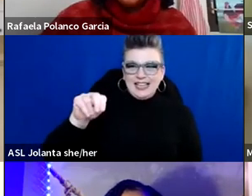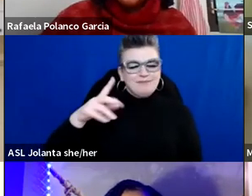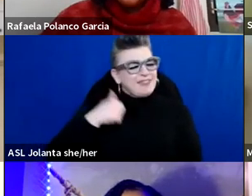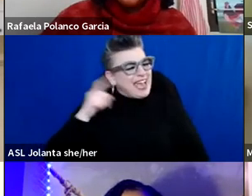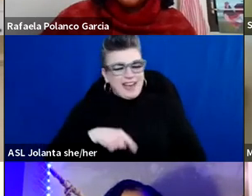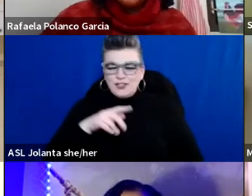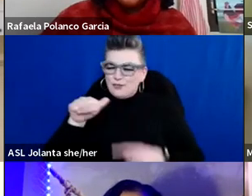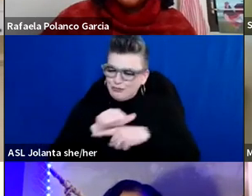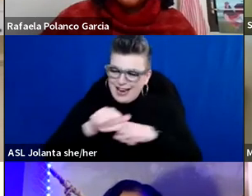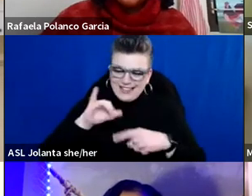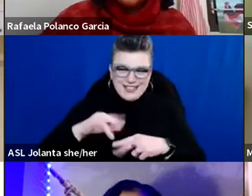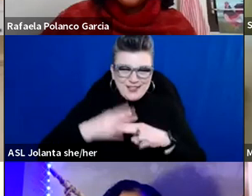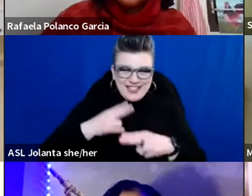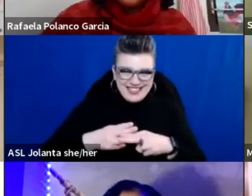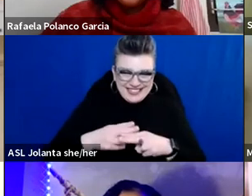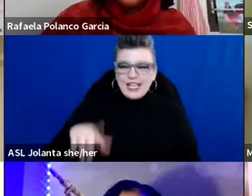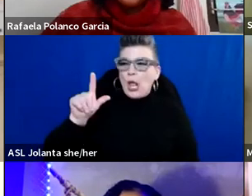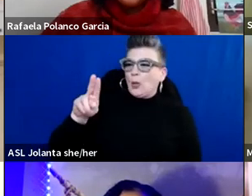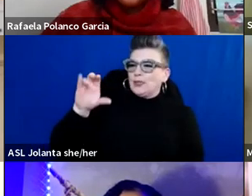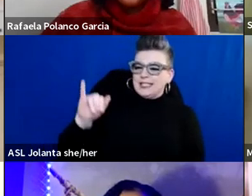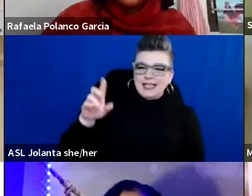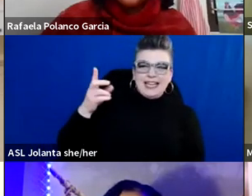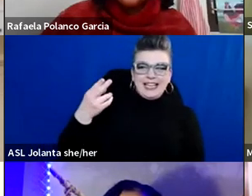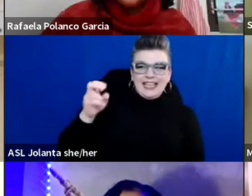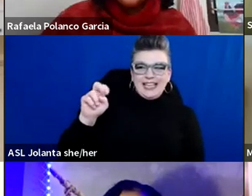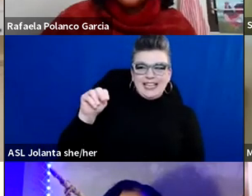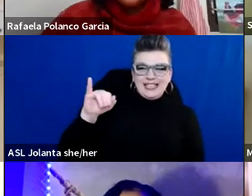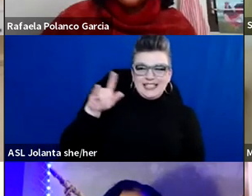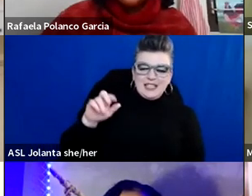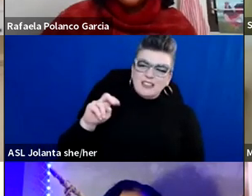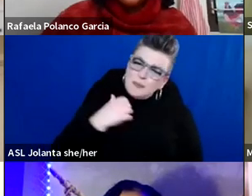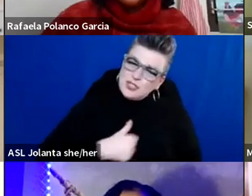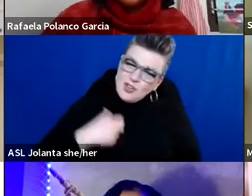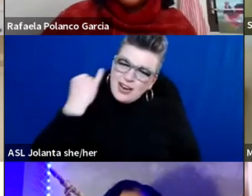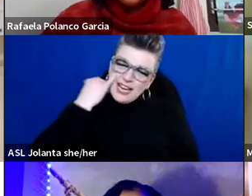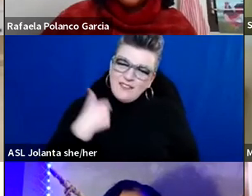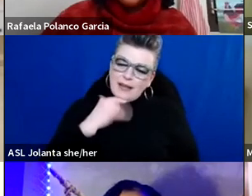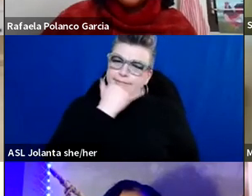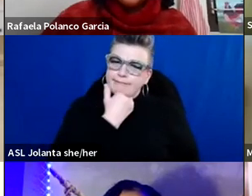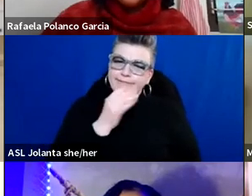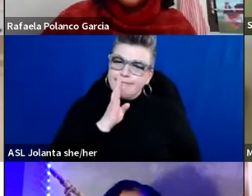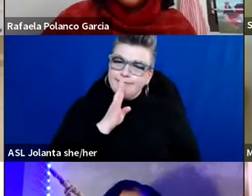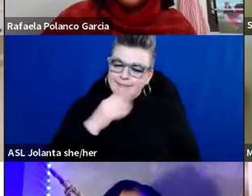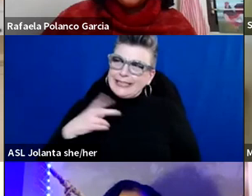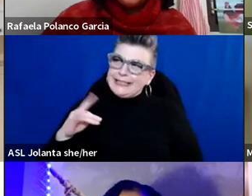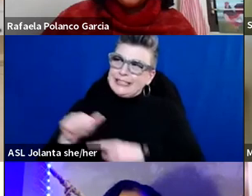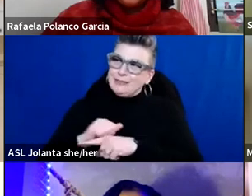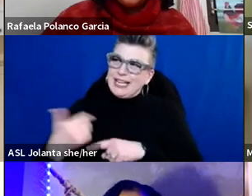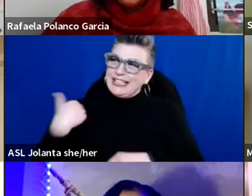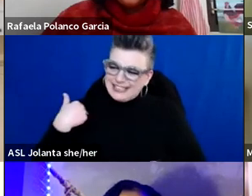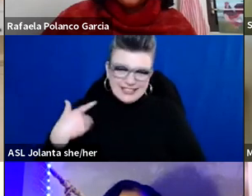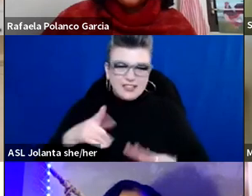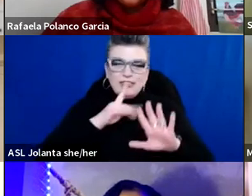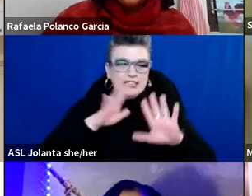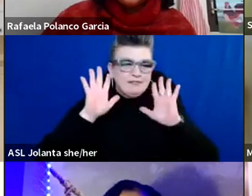these names oocytonisian of the philbrick school i'm sorry if i messed that up i did practice earlier really